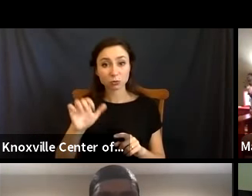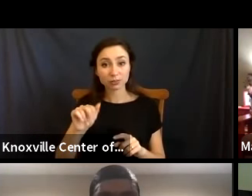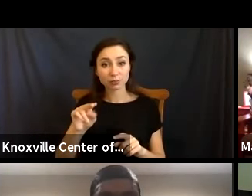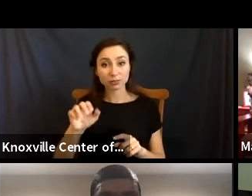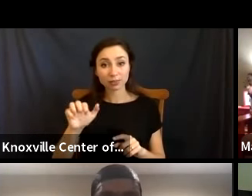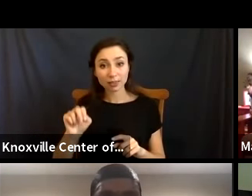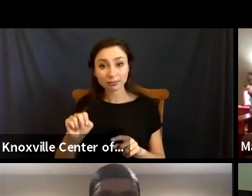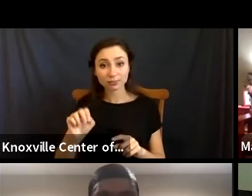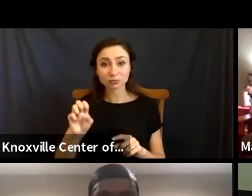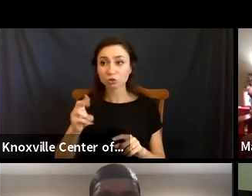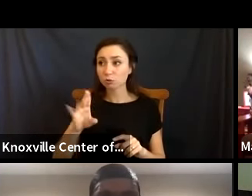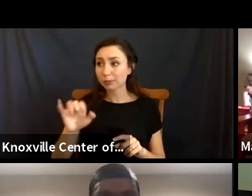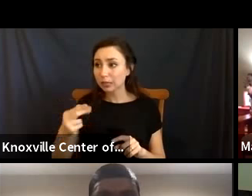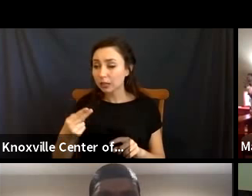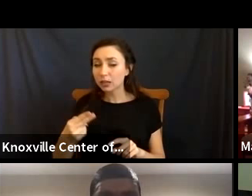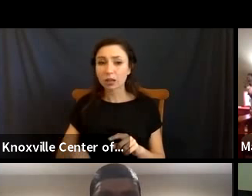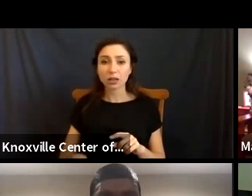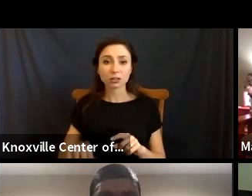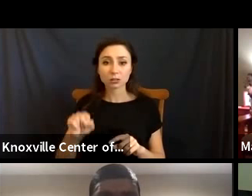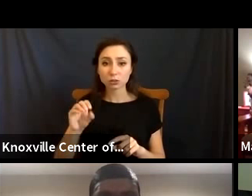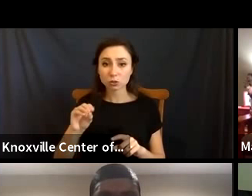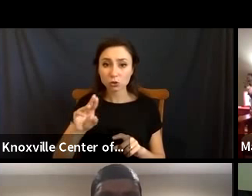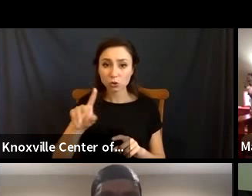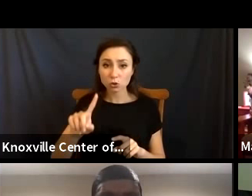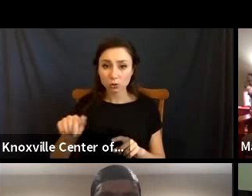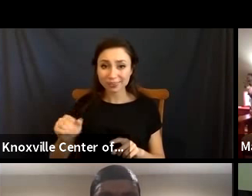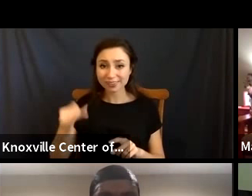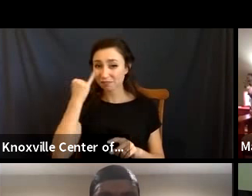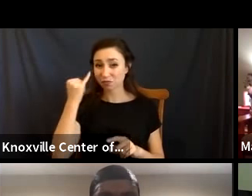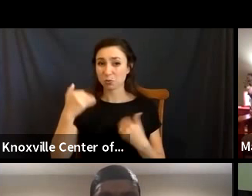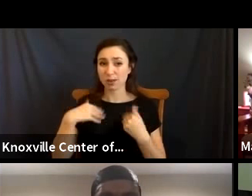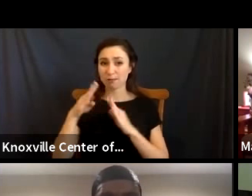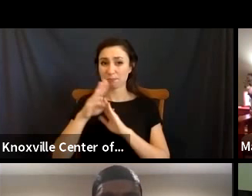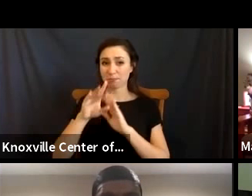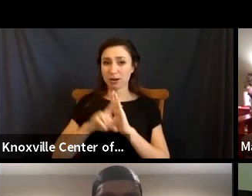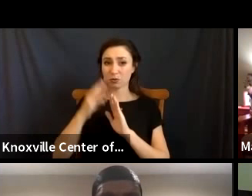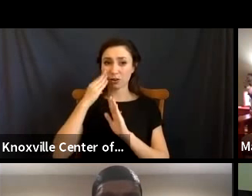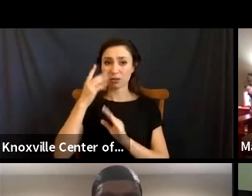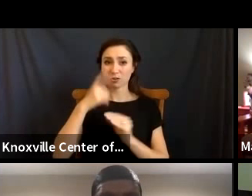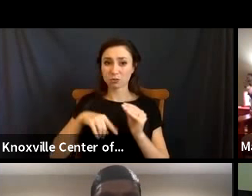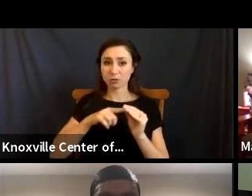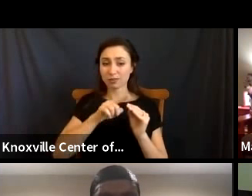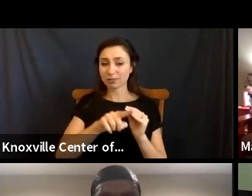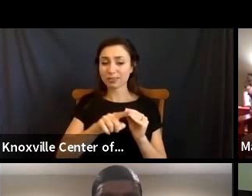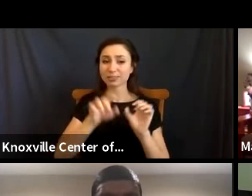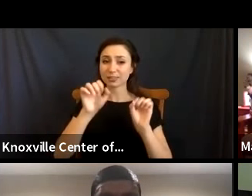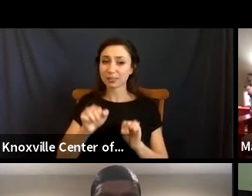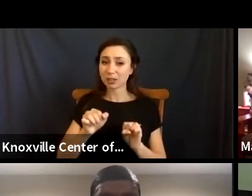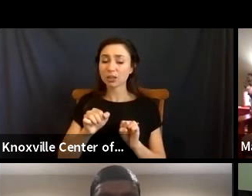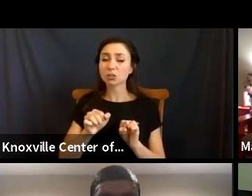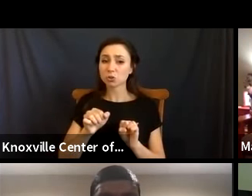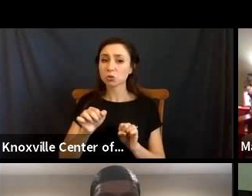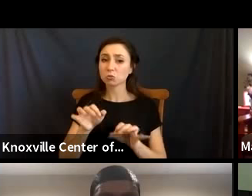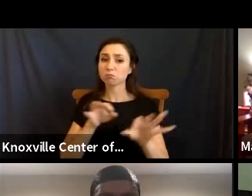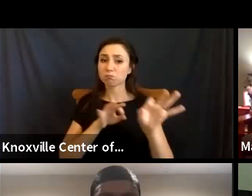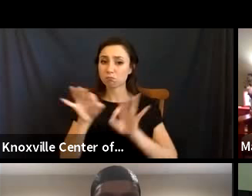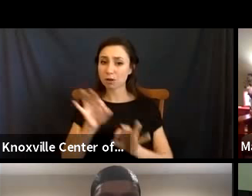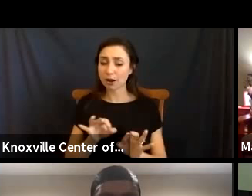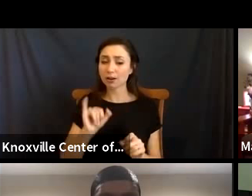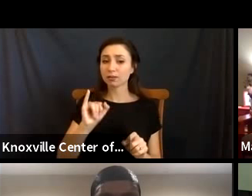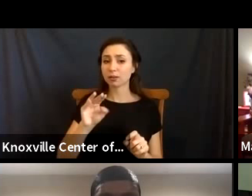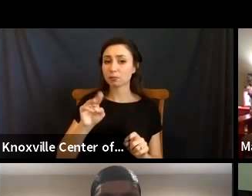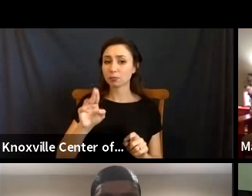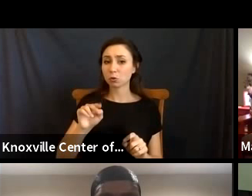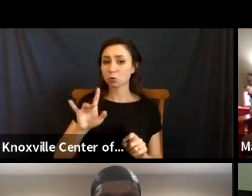Sousa, somebody with some background in this, give us a little information on herd immunity, kind of for